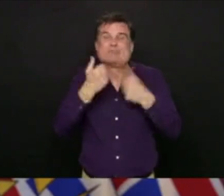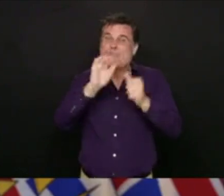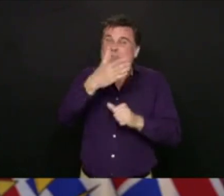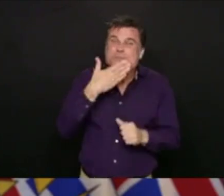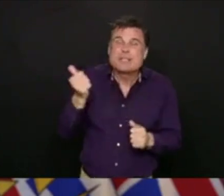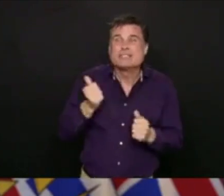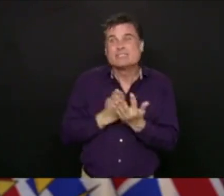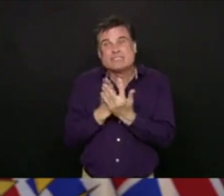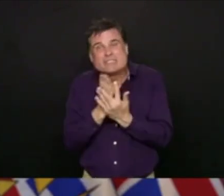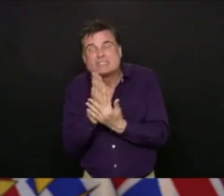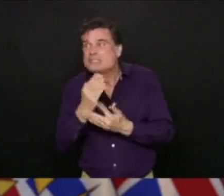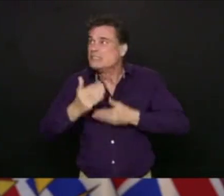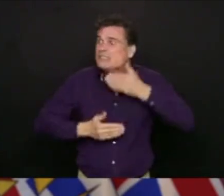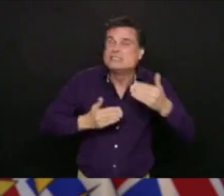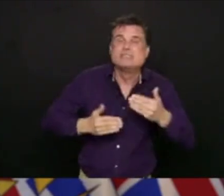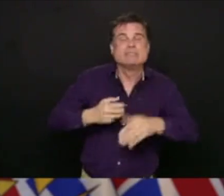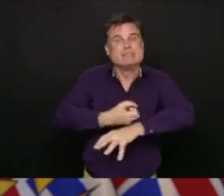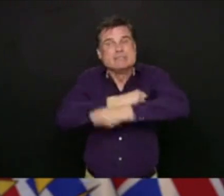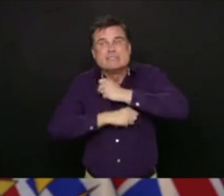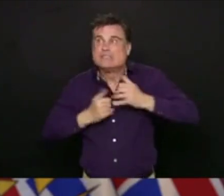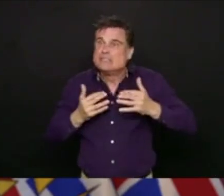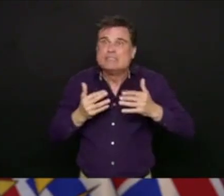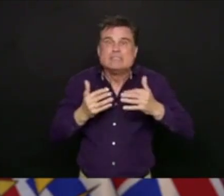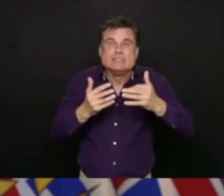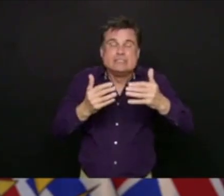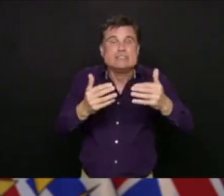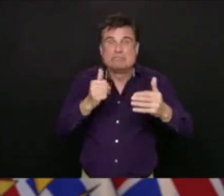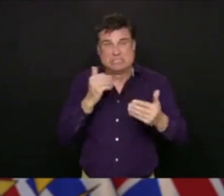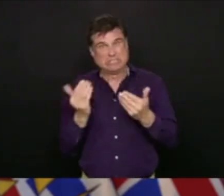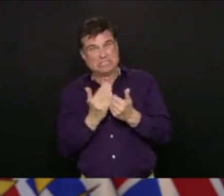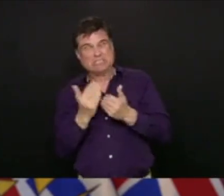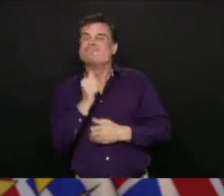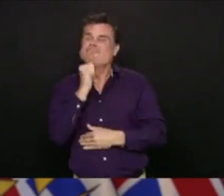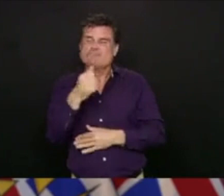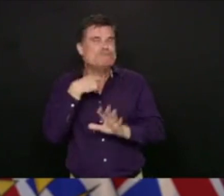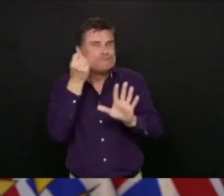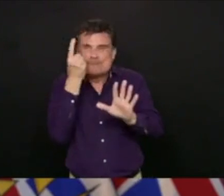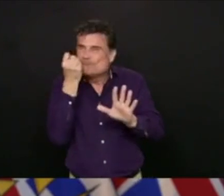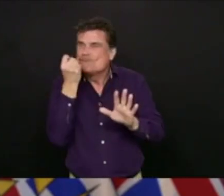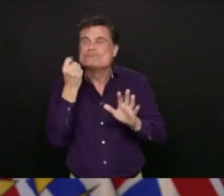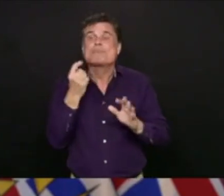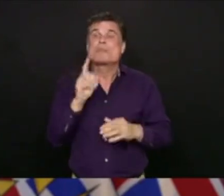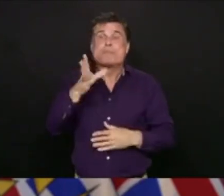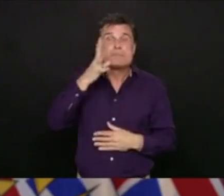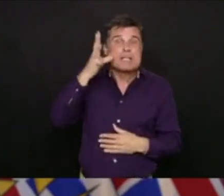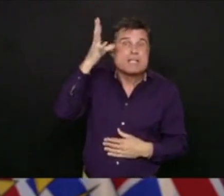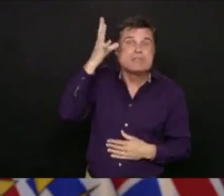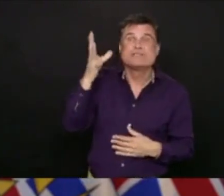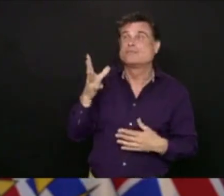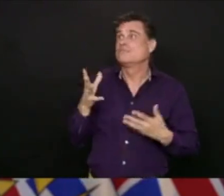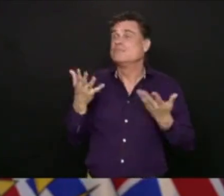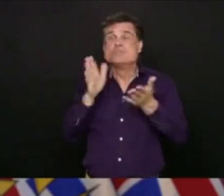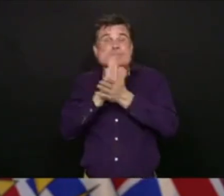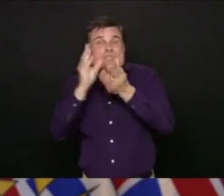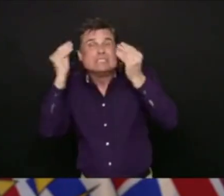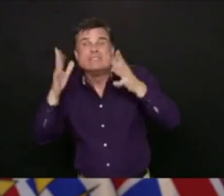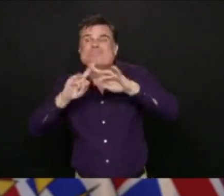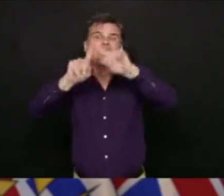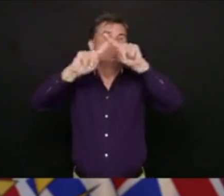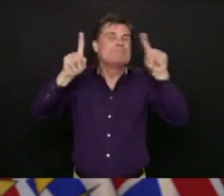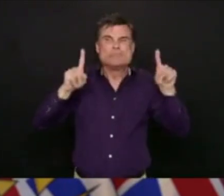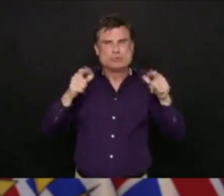their best to support your kids and provide those ongoing learning activities, whether they're the formal activities you get from school or